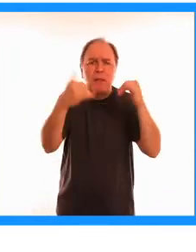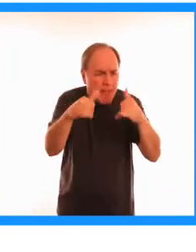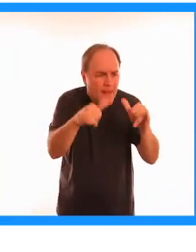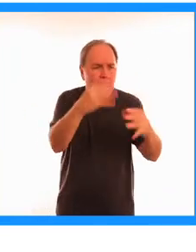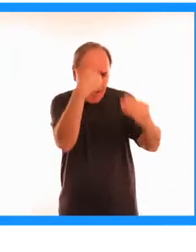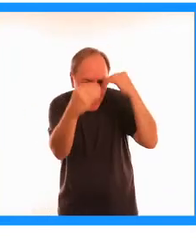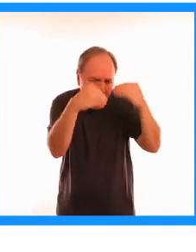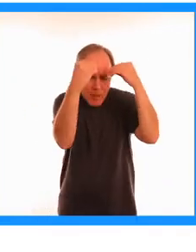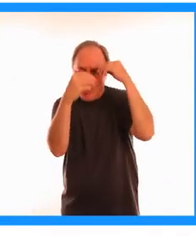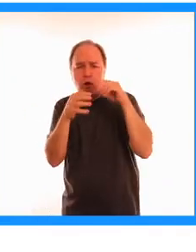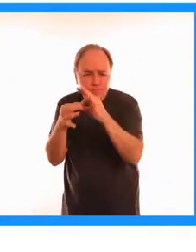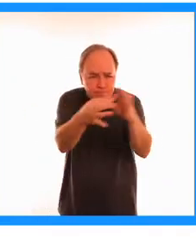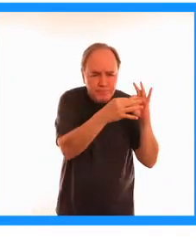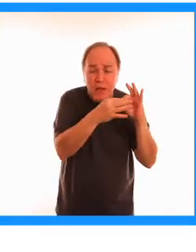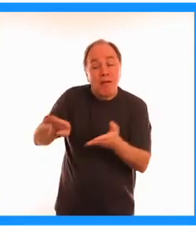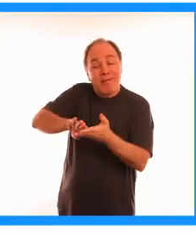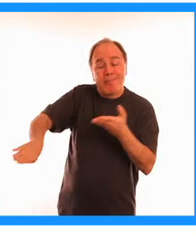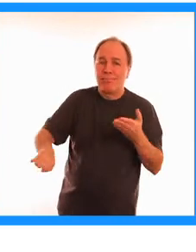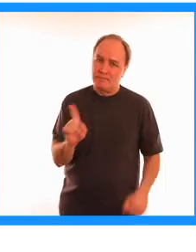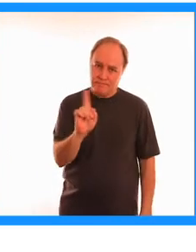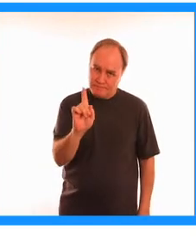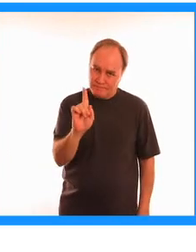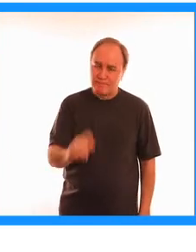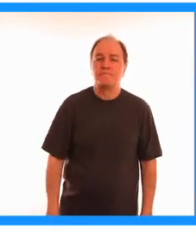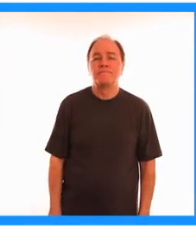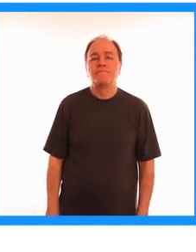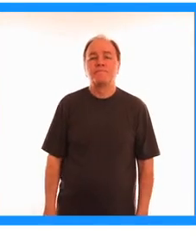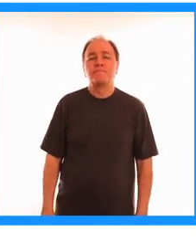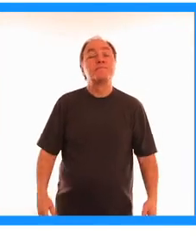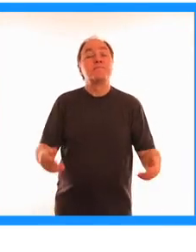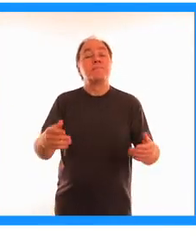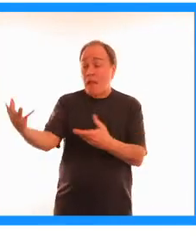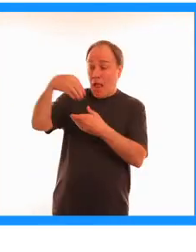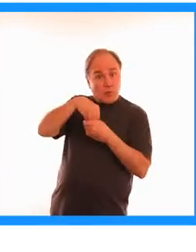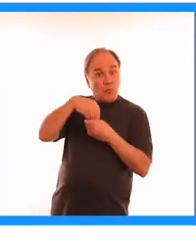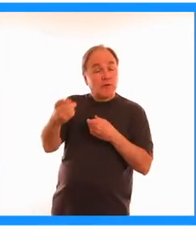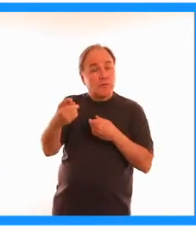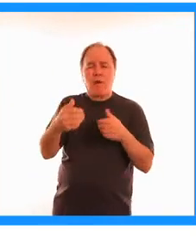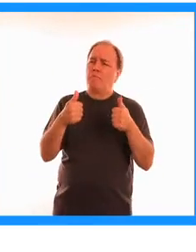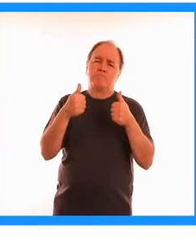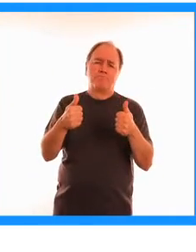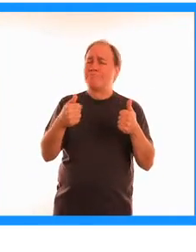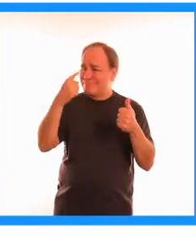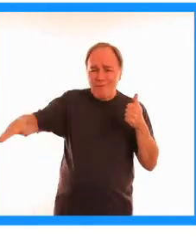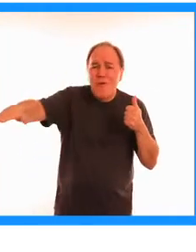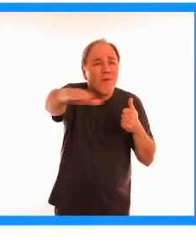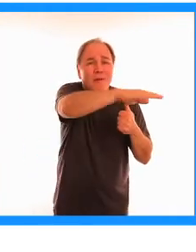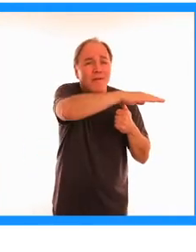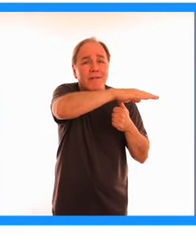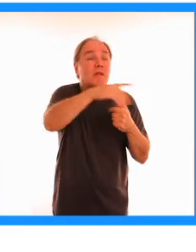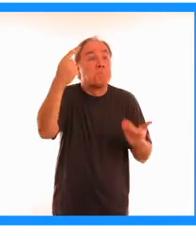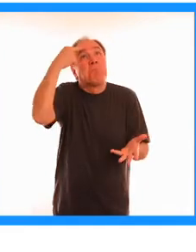to be reliable. Research is improving data collection and analysis. Their work will help to overcome ignorance and discrimination to